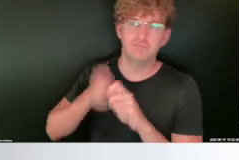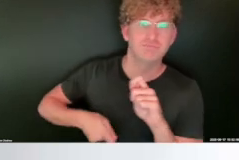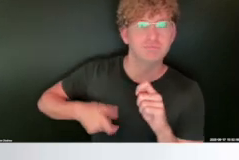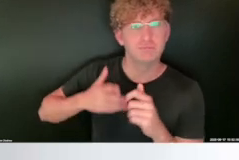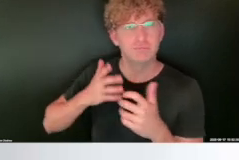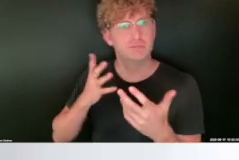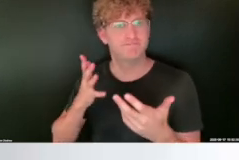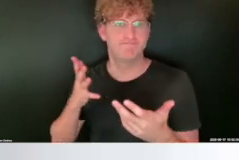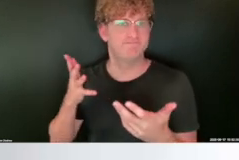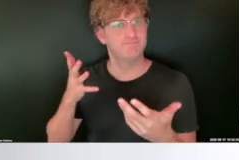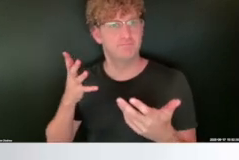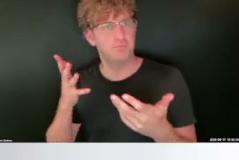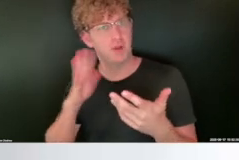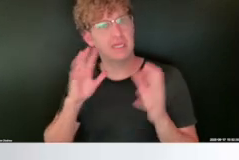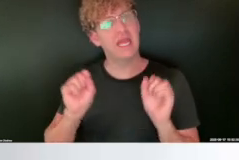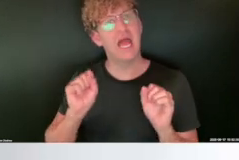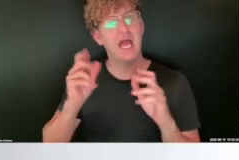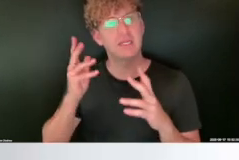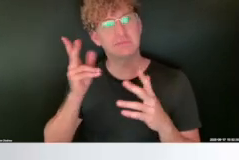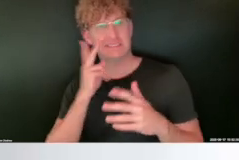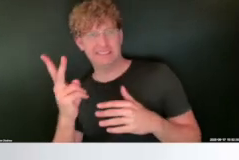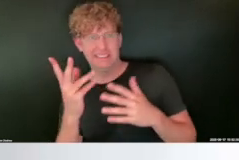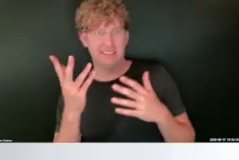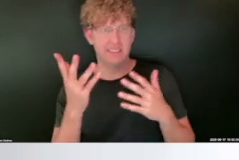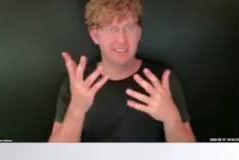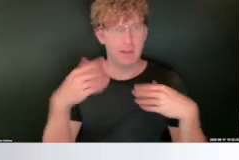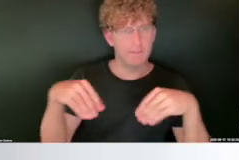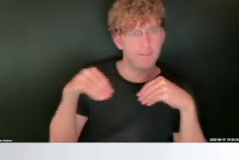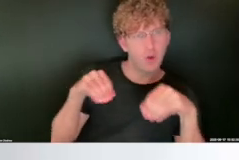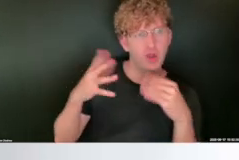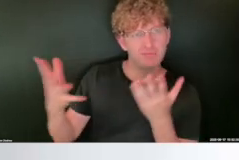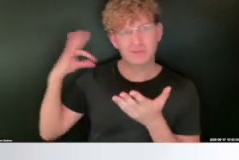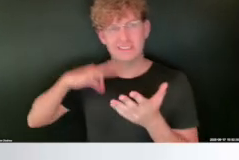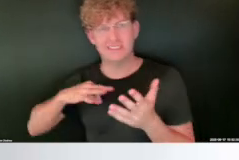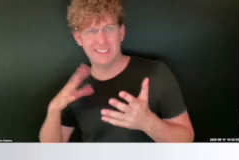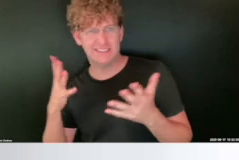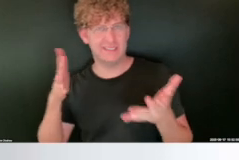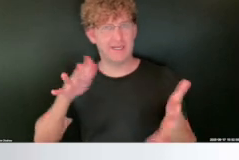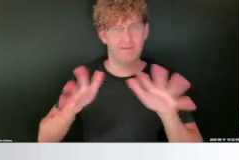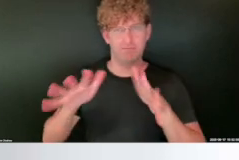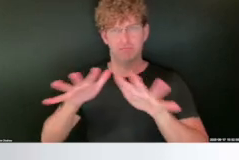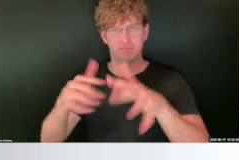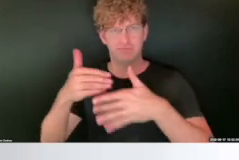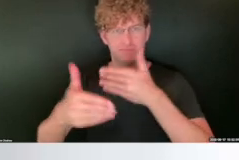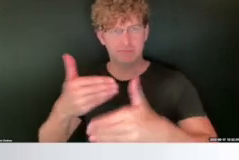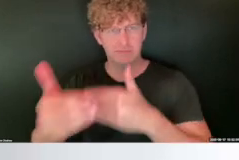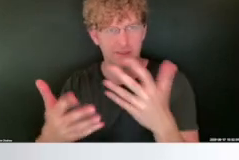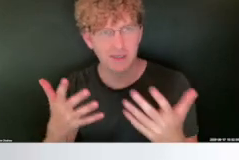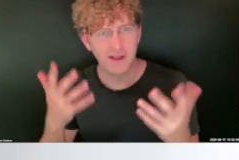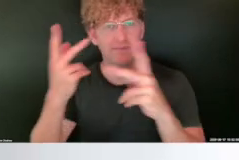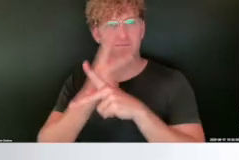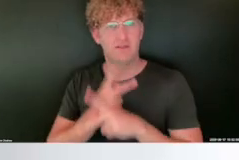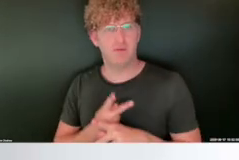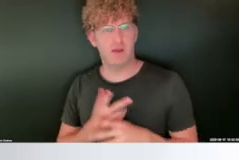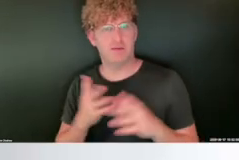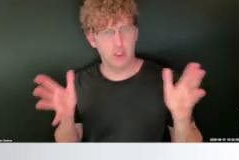to the market that, listen, these incentives are this way now, but we're going to step them down in the future and try to encourage people to adopt